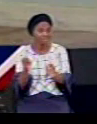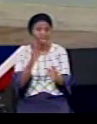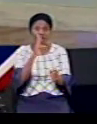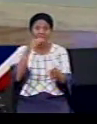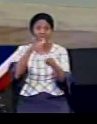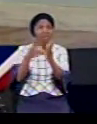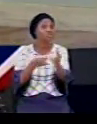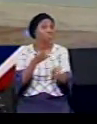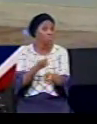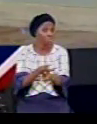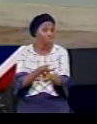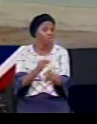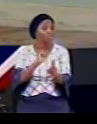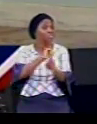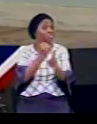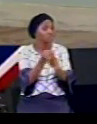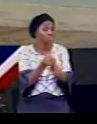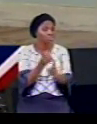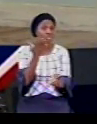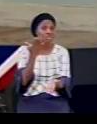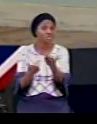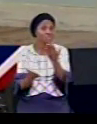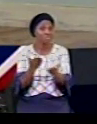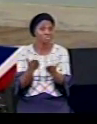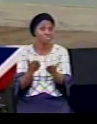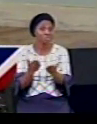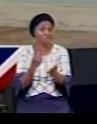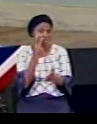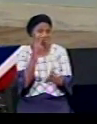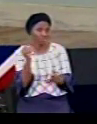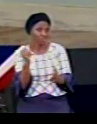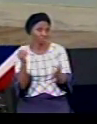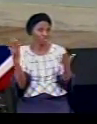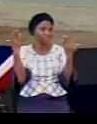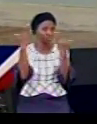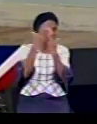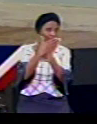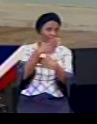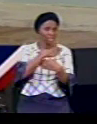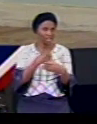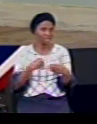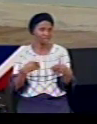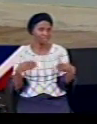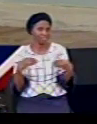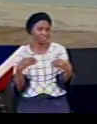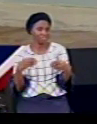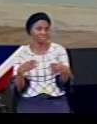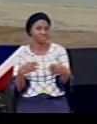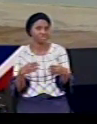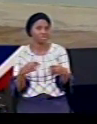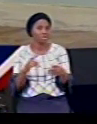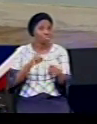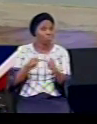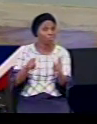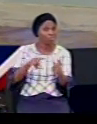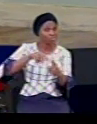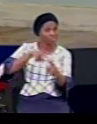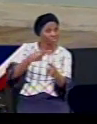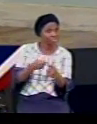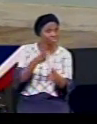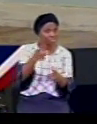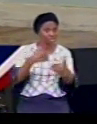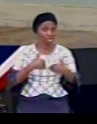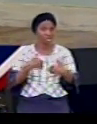and situations might look dark and dreary, but then you have the word of